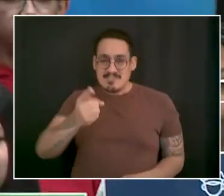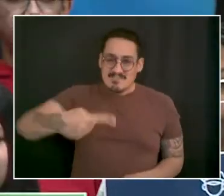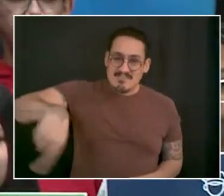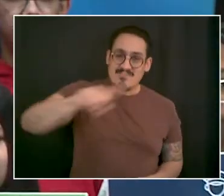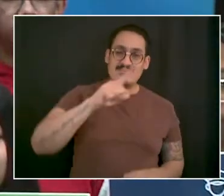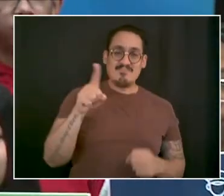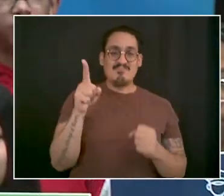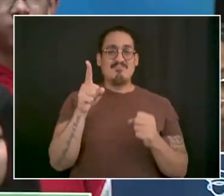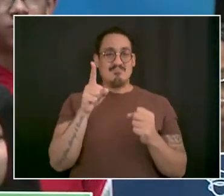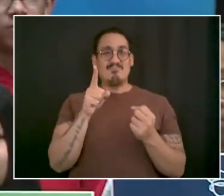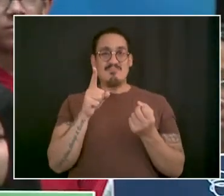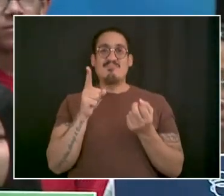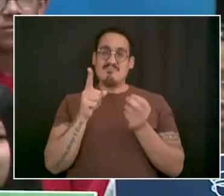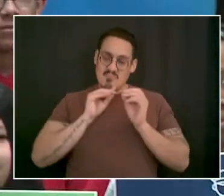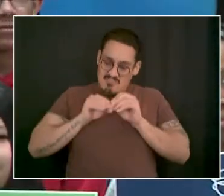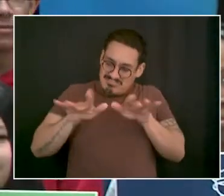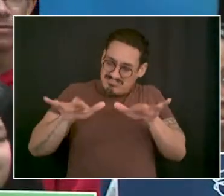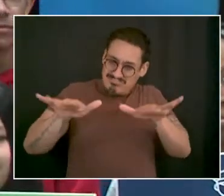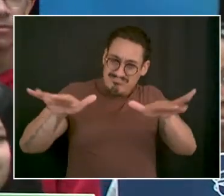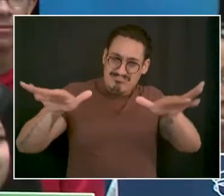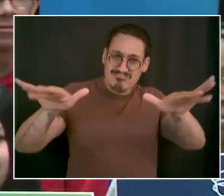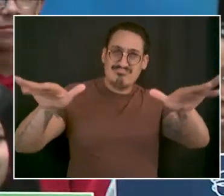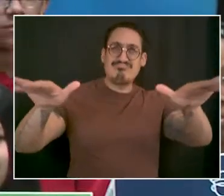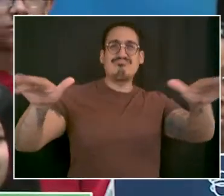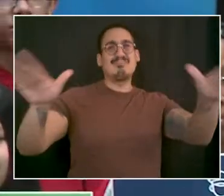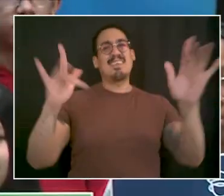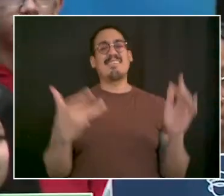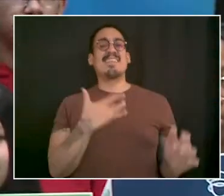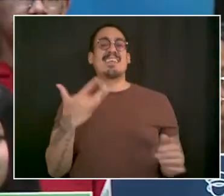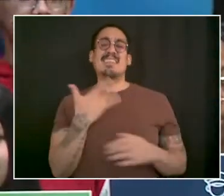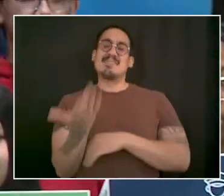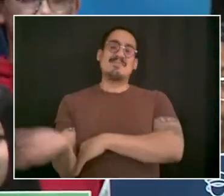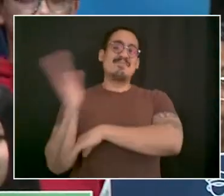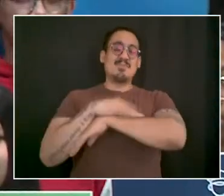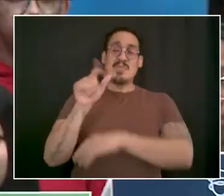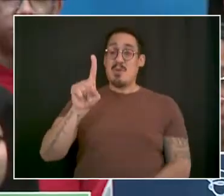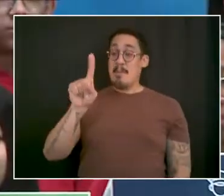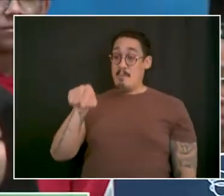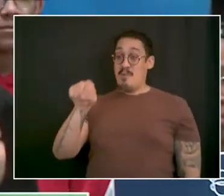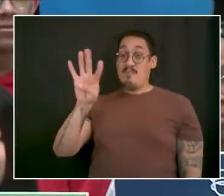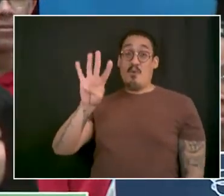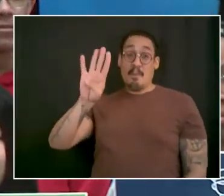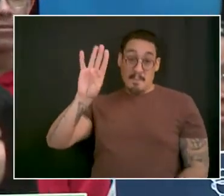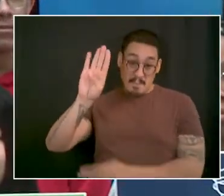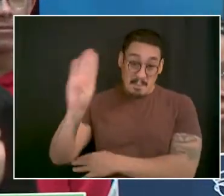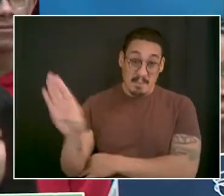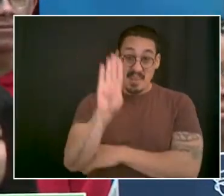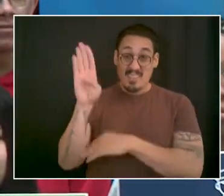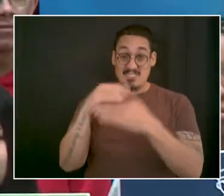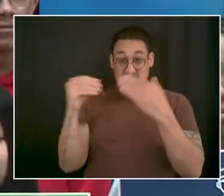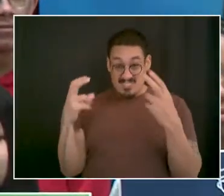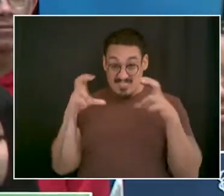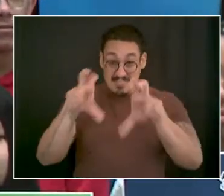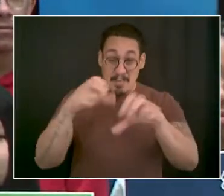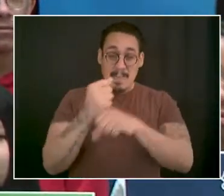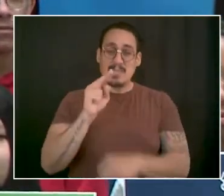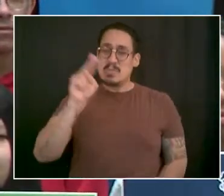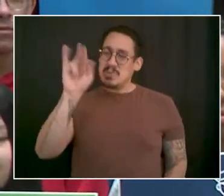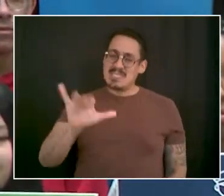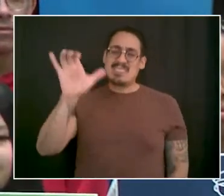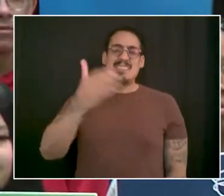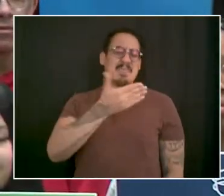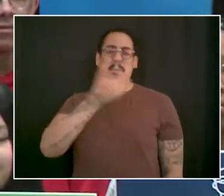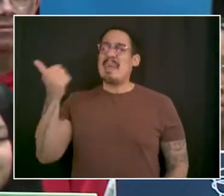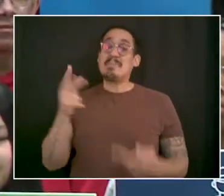that throughout the entire day. So that $1.4 billion also invests in making New York City the best place to